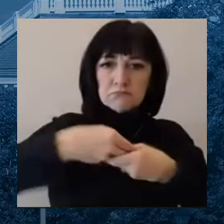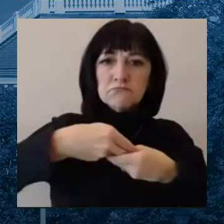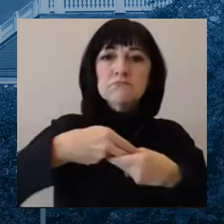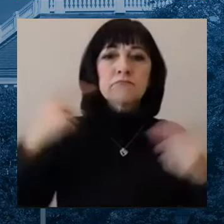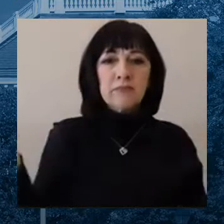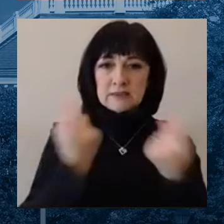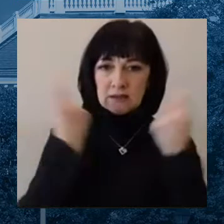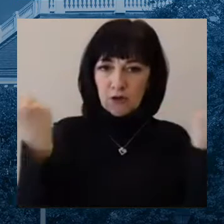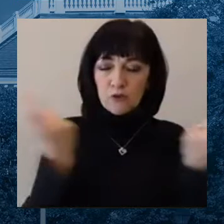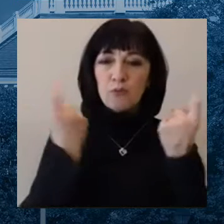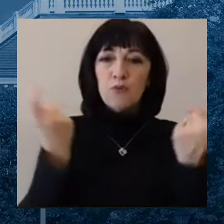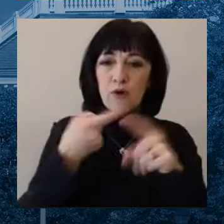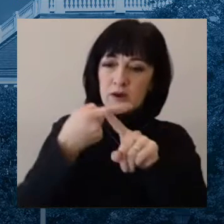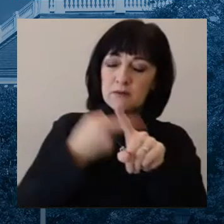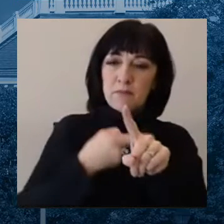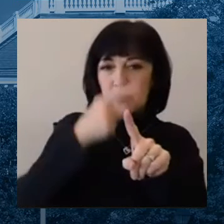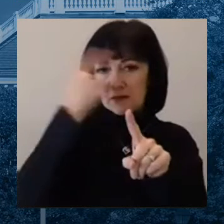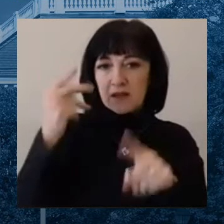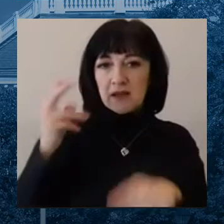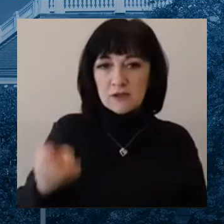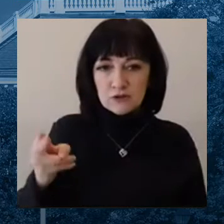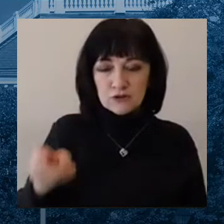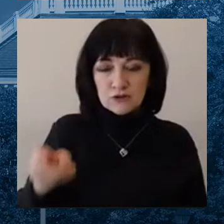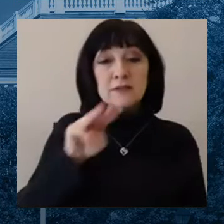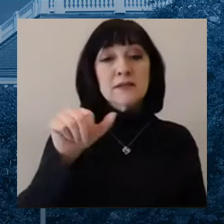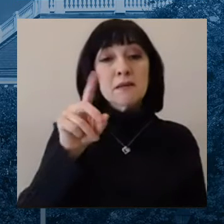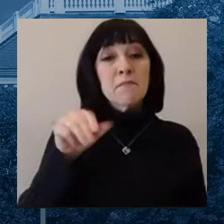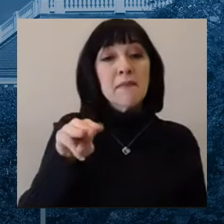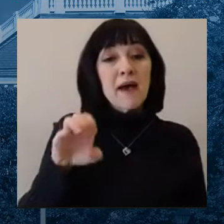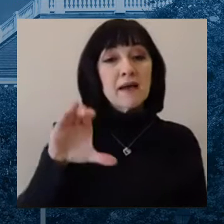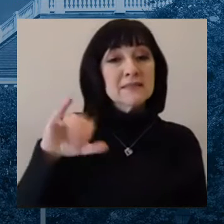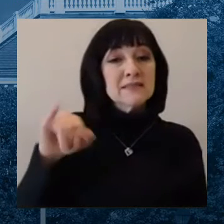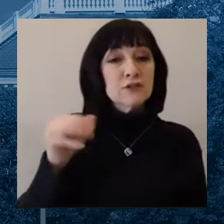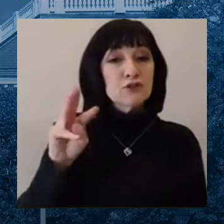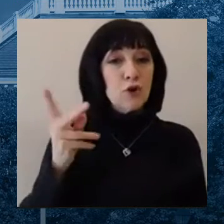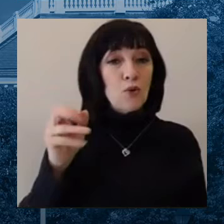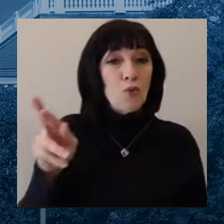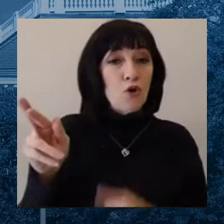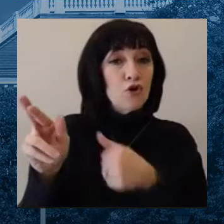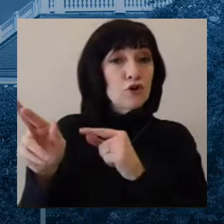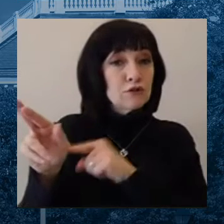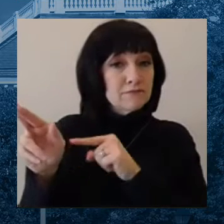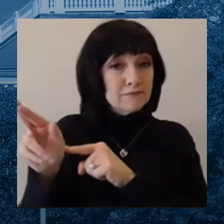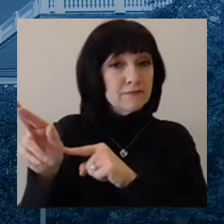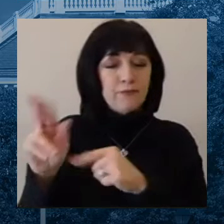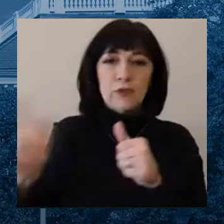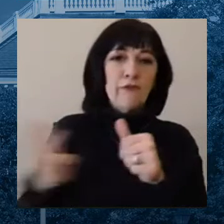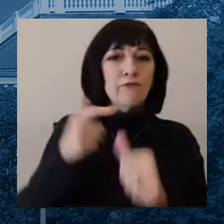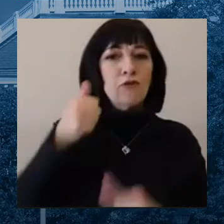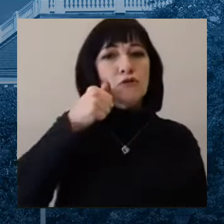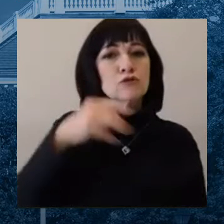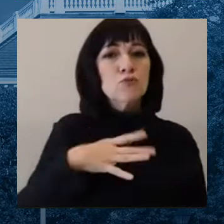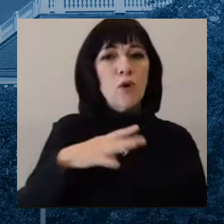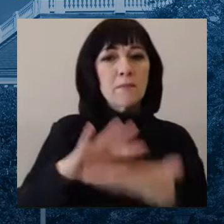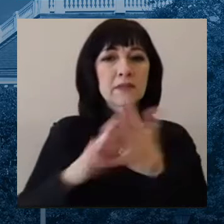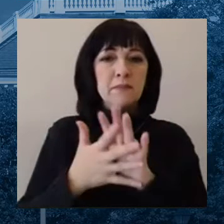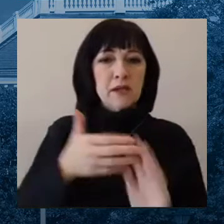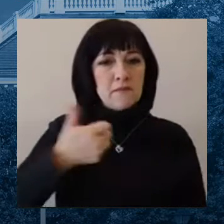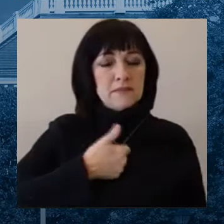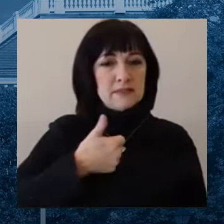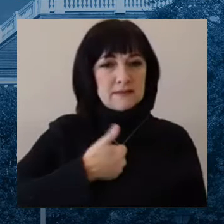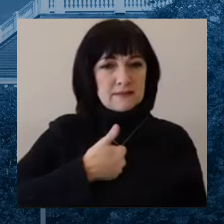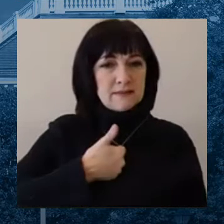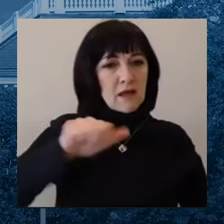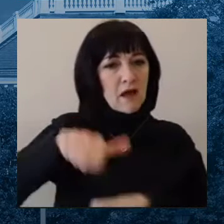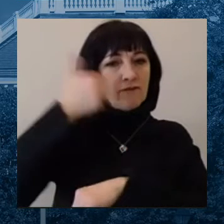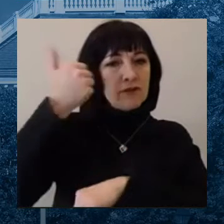Black Americans are Madam C.J. Walker, who was the first woman to become a self-made